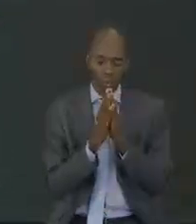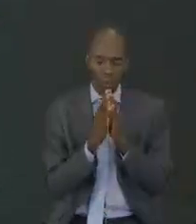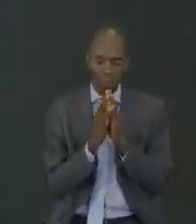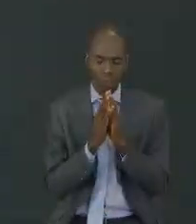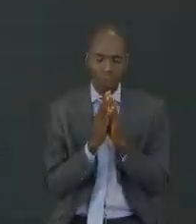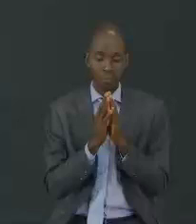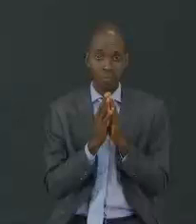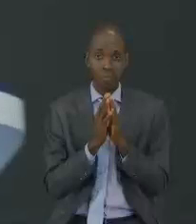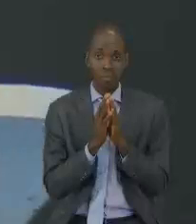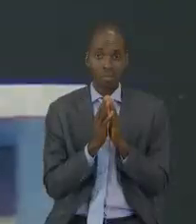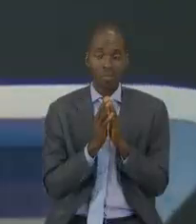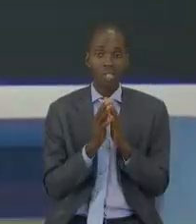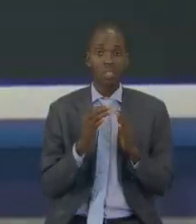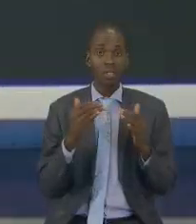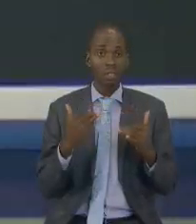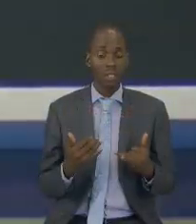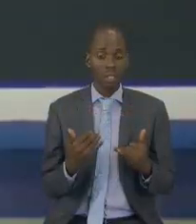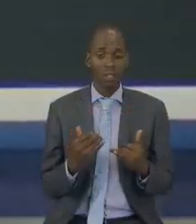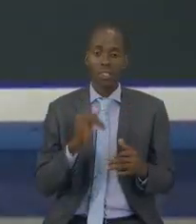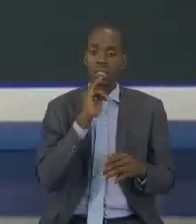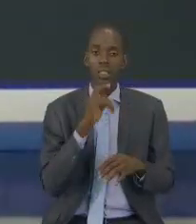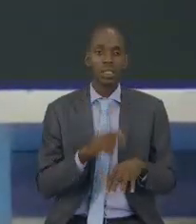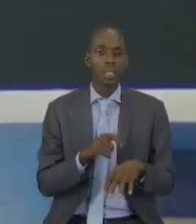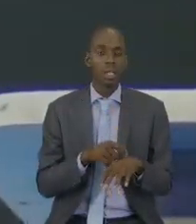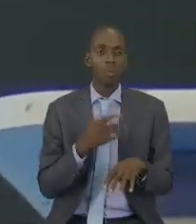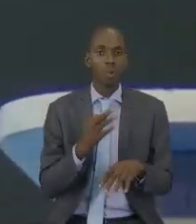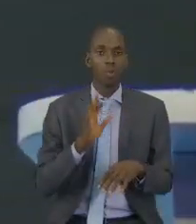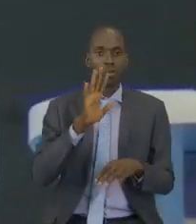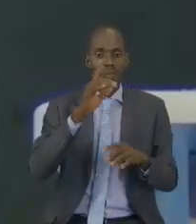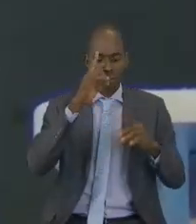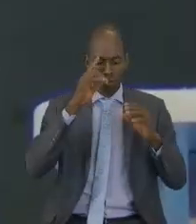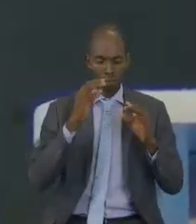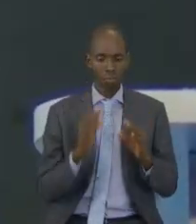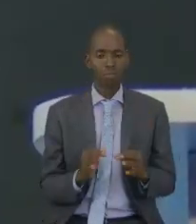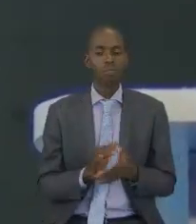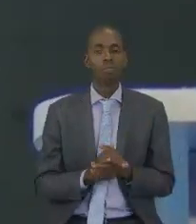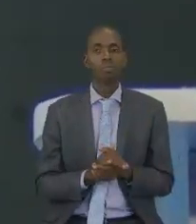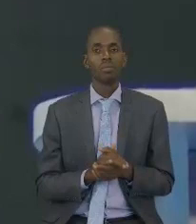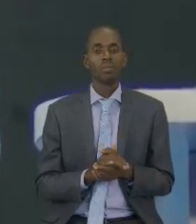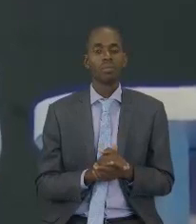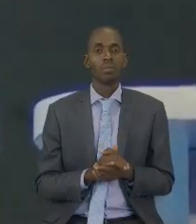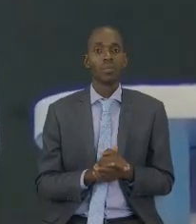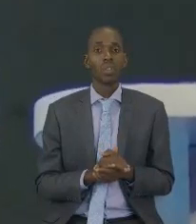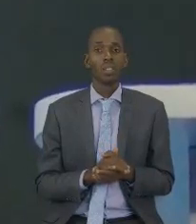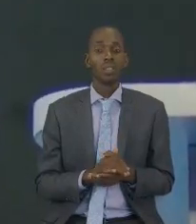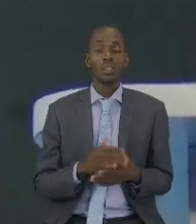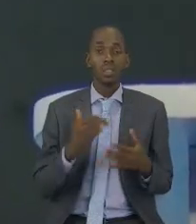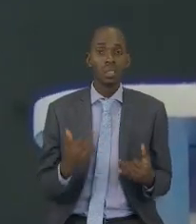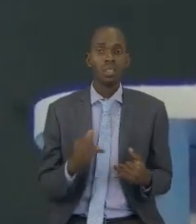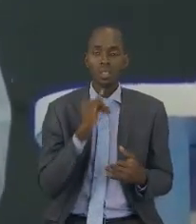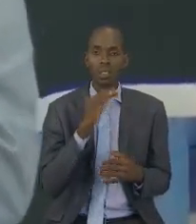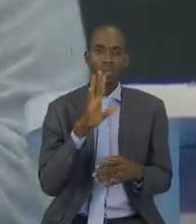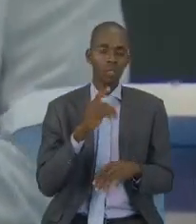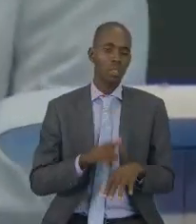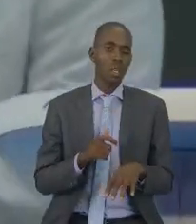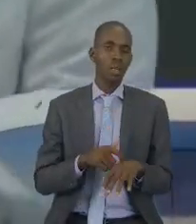moment of decision has now come. It's a moment of turning around.